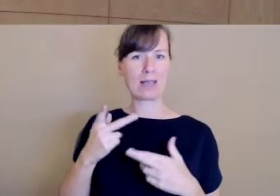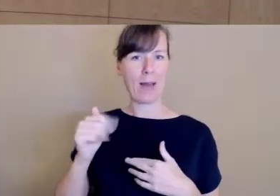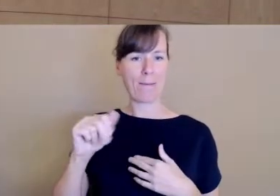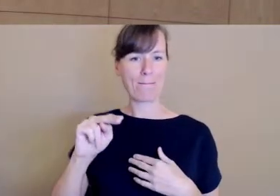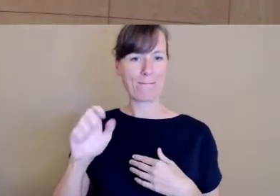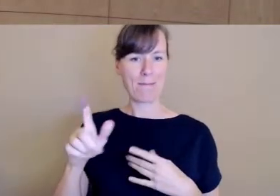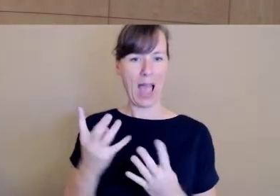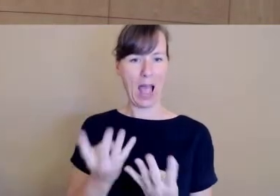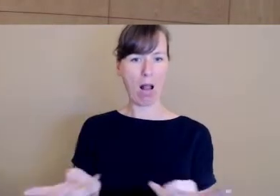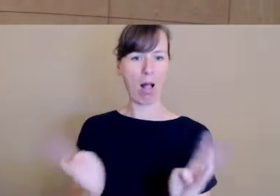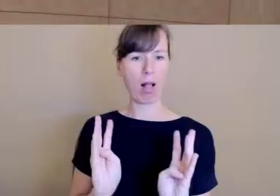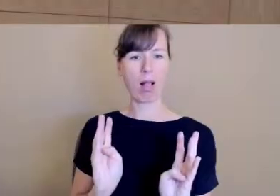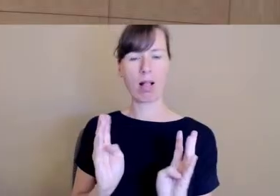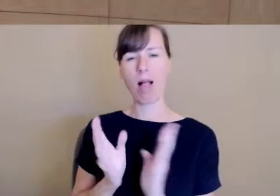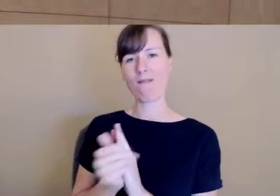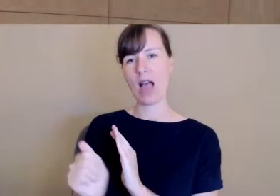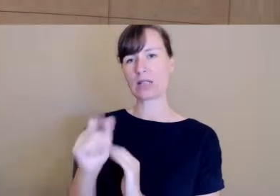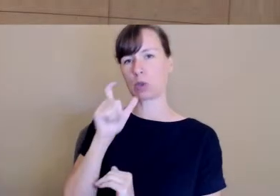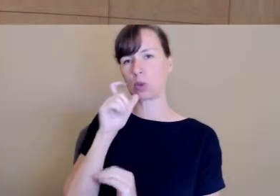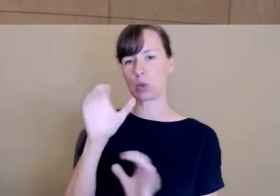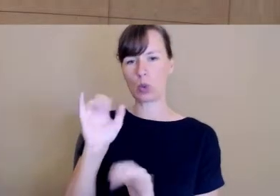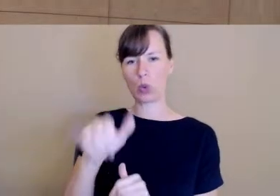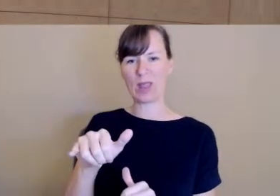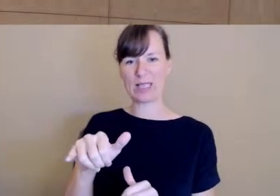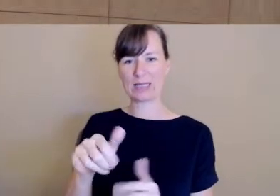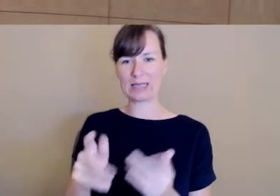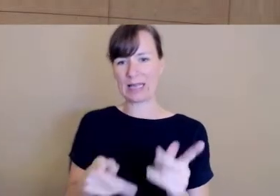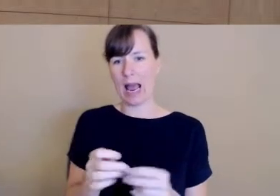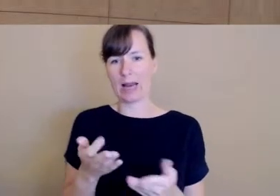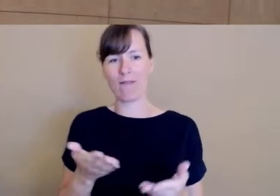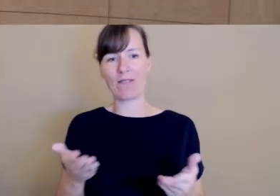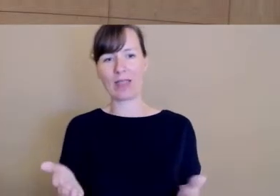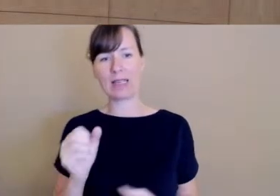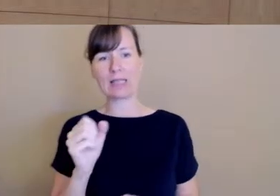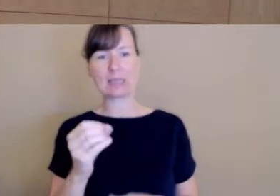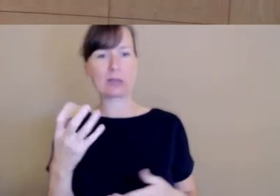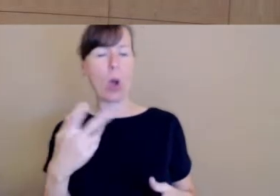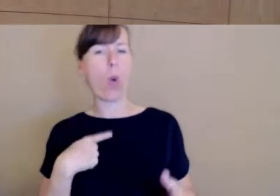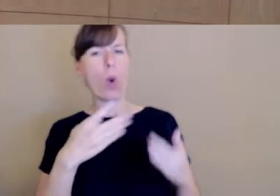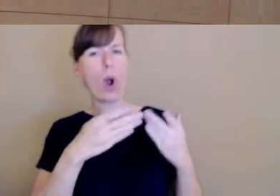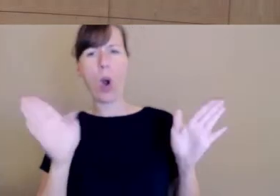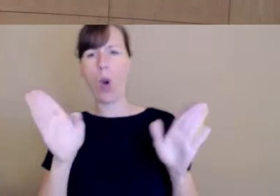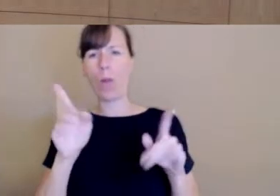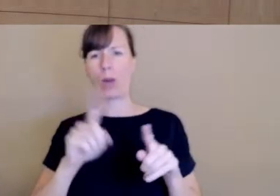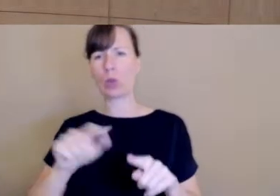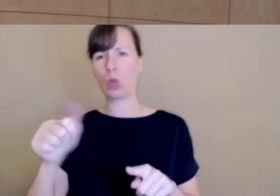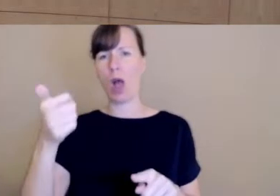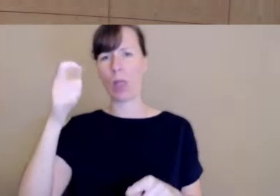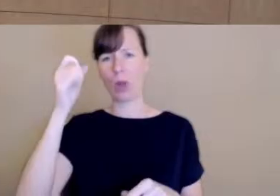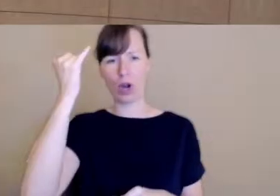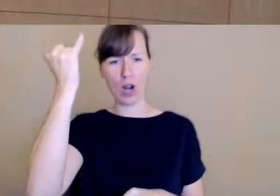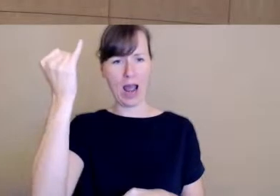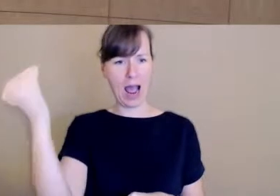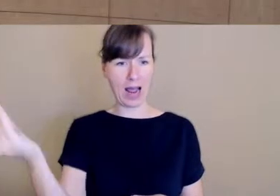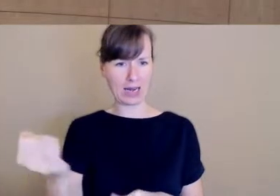Chief Jones, but let us go to the public then, since council seems satisfied. Oh, go ahead.